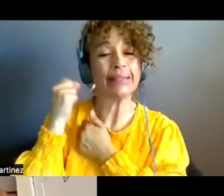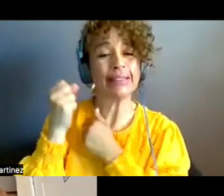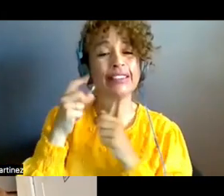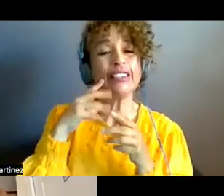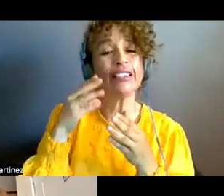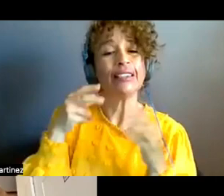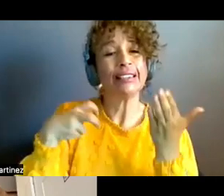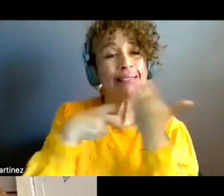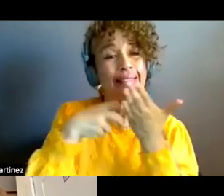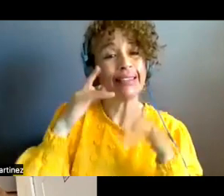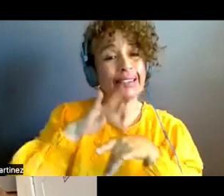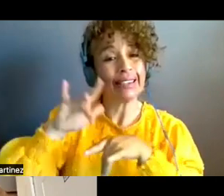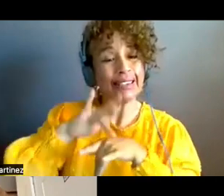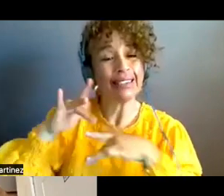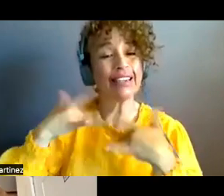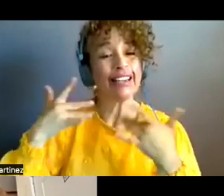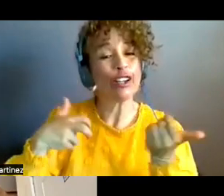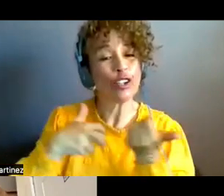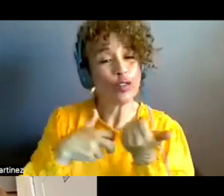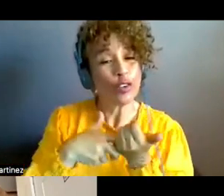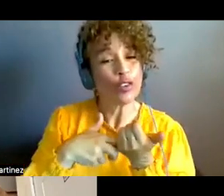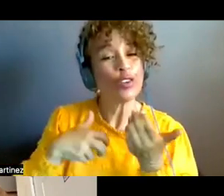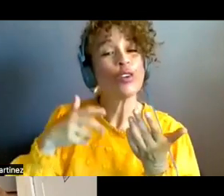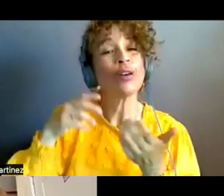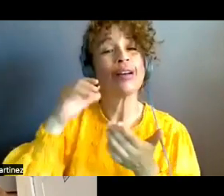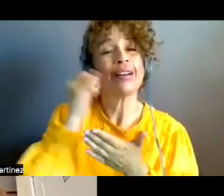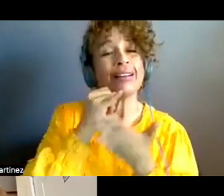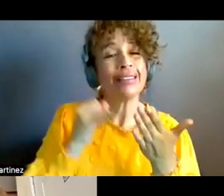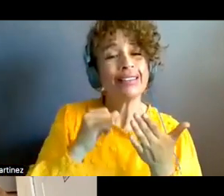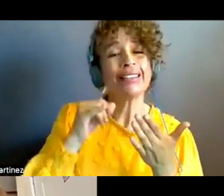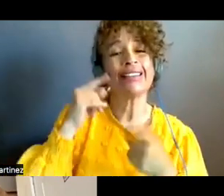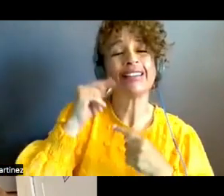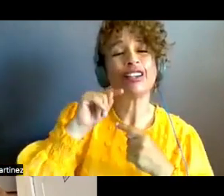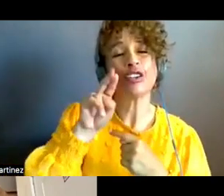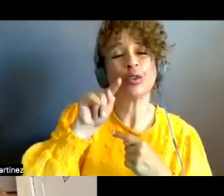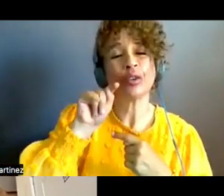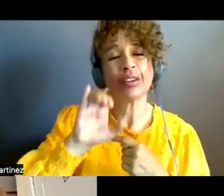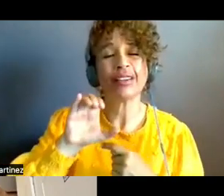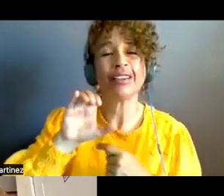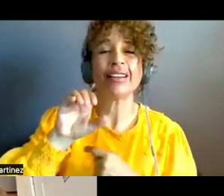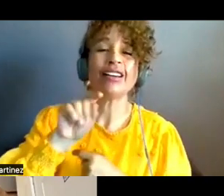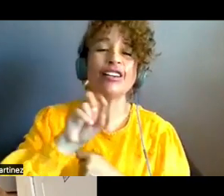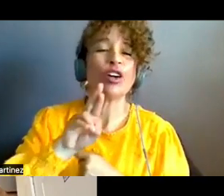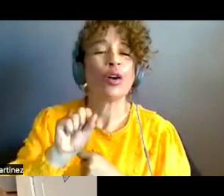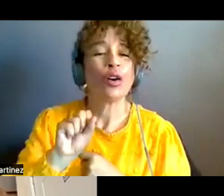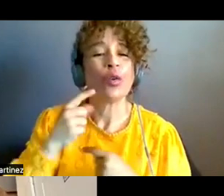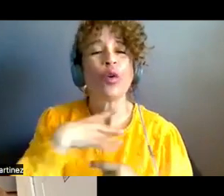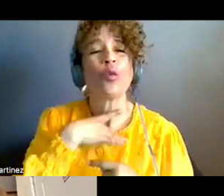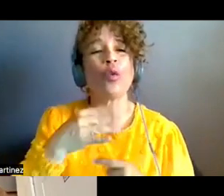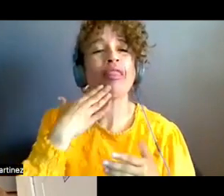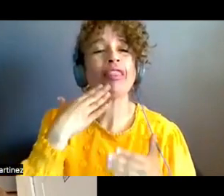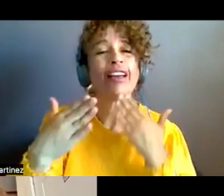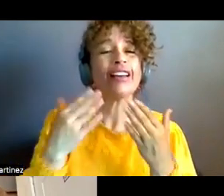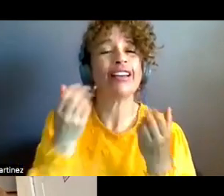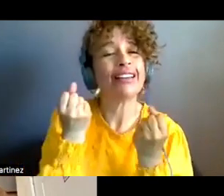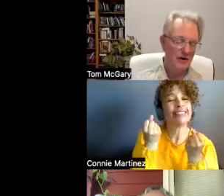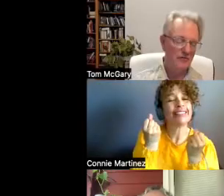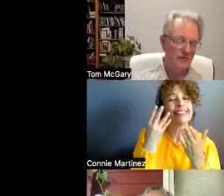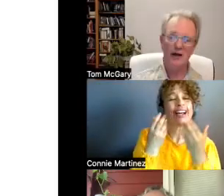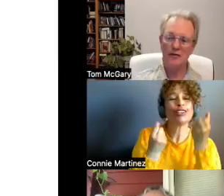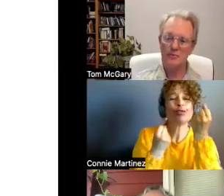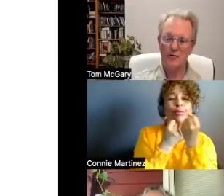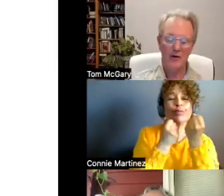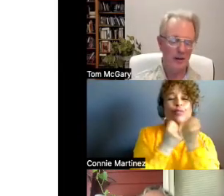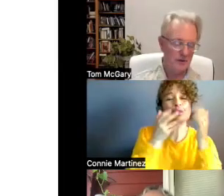Tickets are available on Eventbrite, so search for Drake at Arts, DRACUTARTS. We'd like to thank our many sponsors